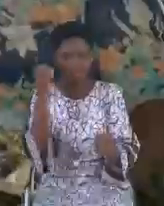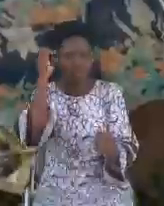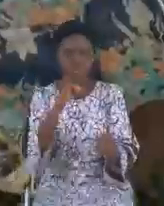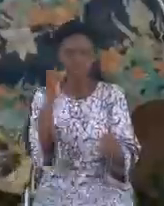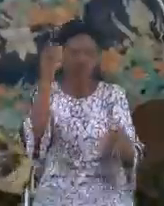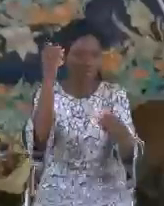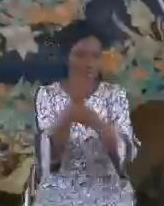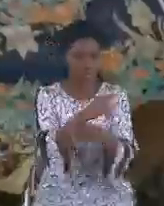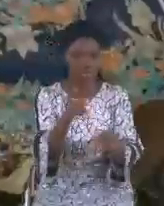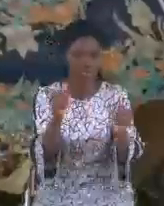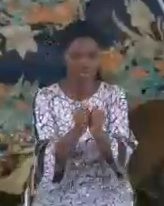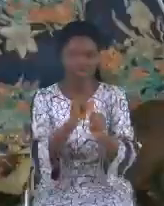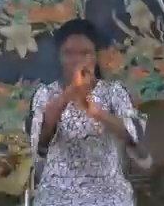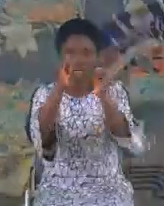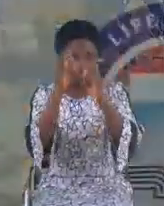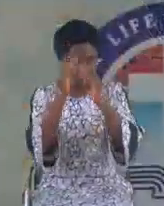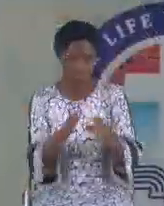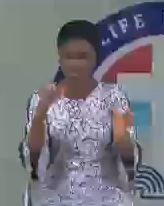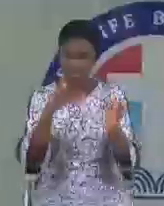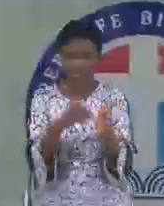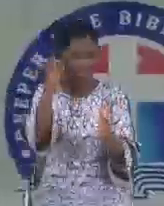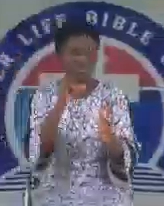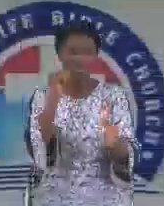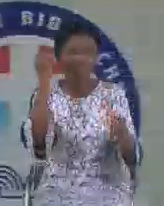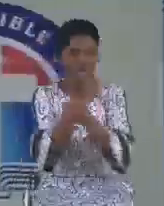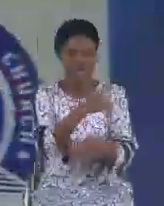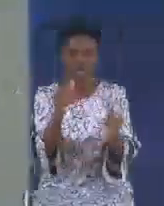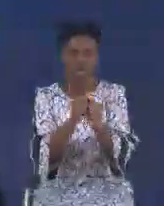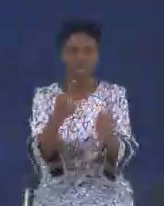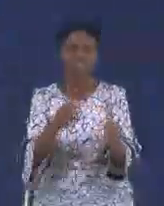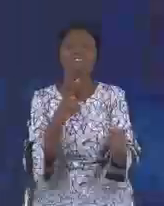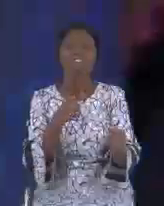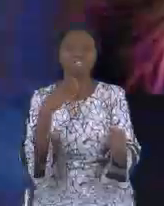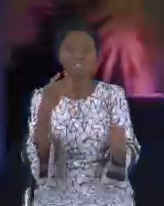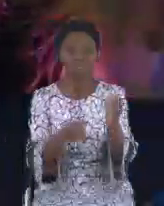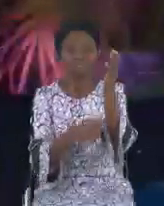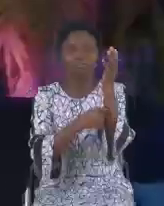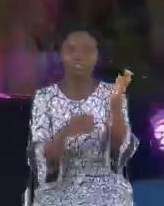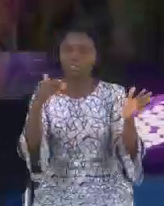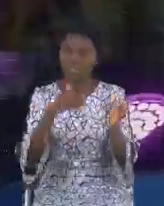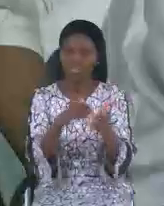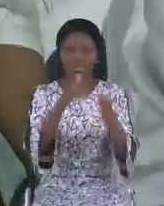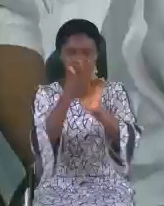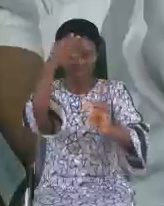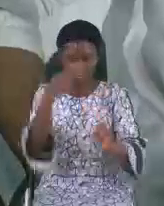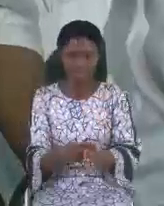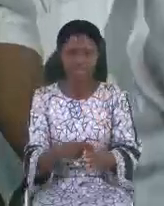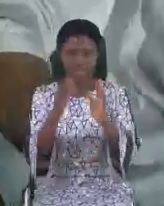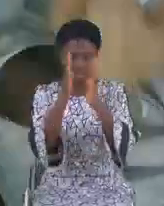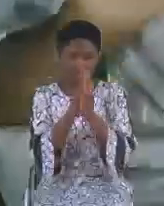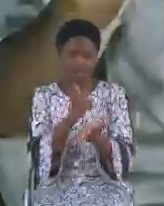with idol worship. It will not catch you with the lust of the flesh anymore in Jesus'